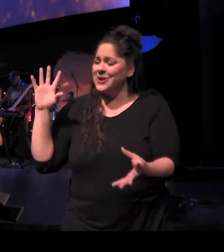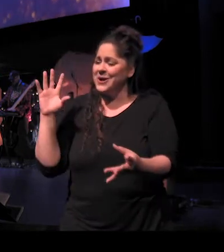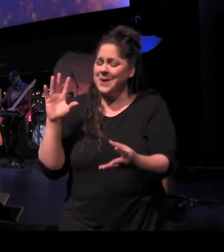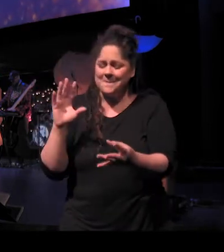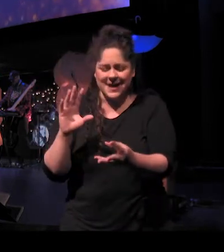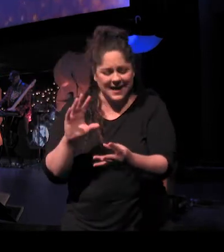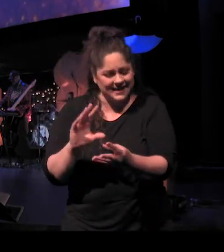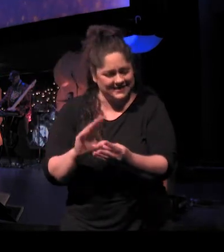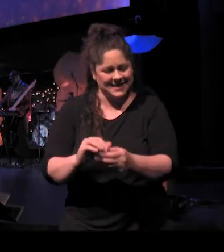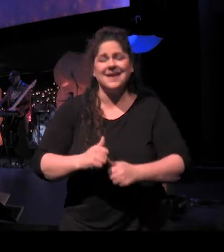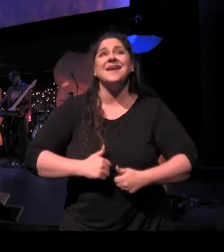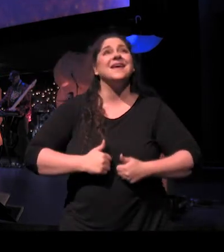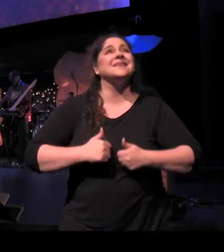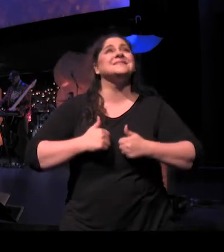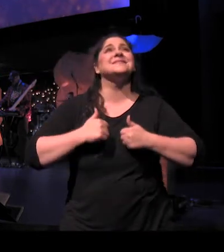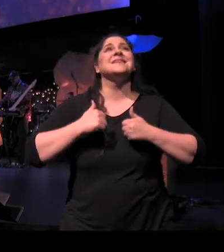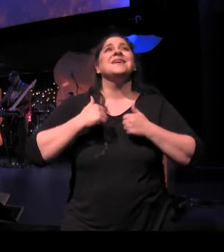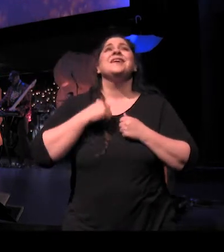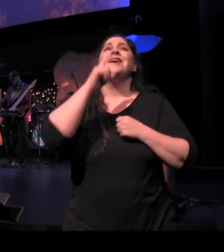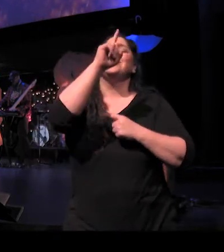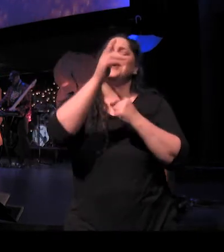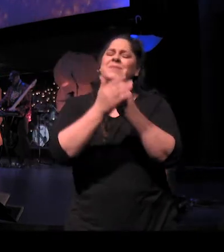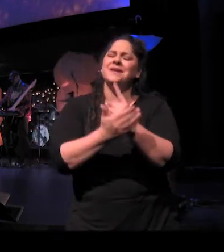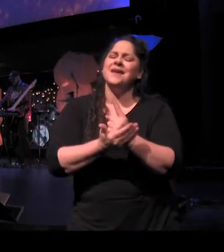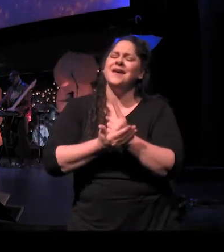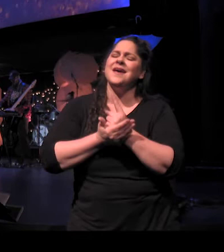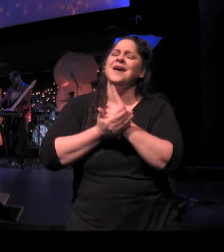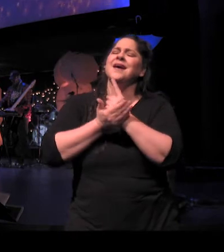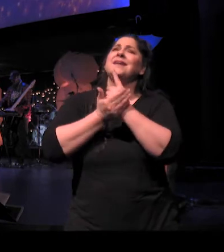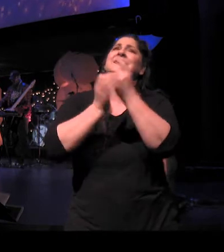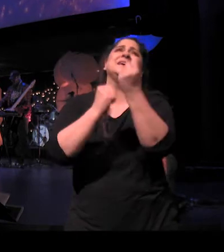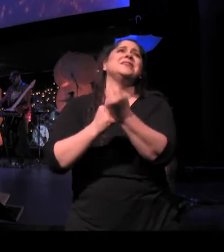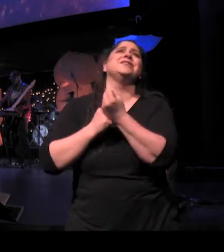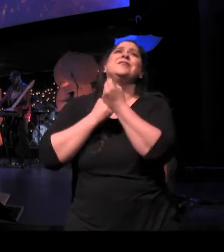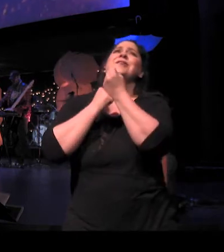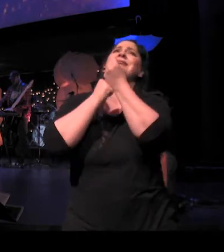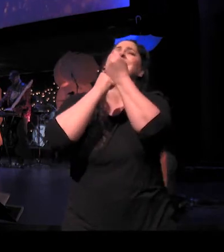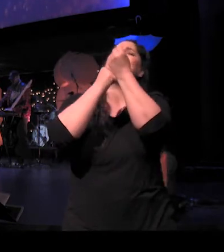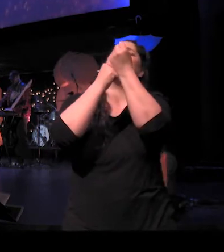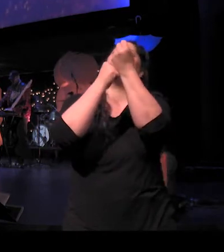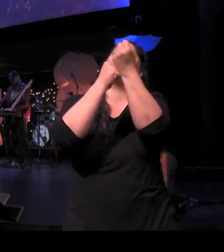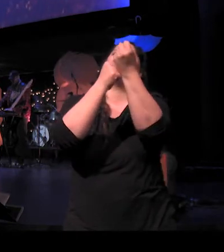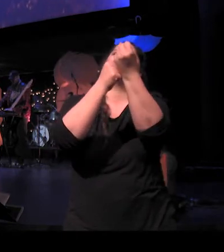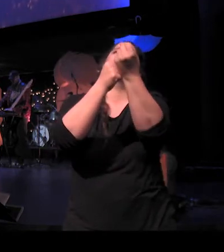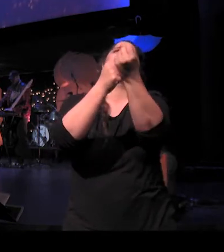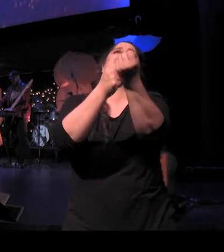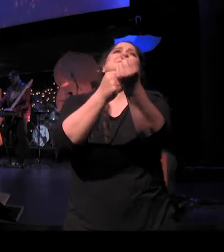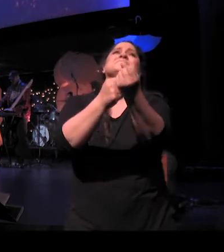Been held in your hand.